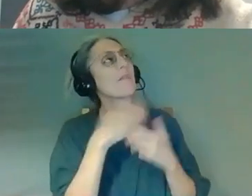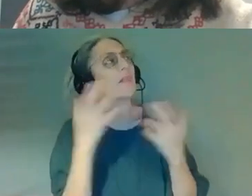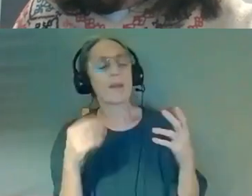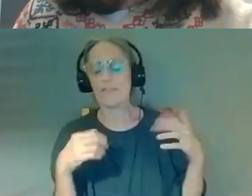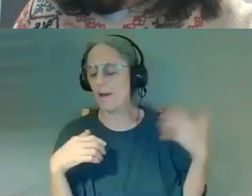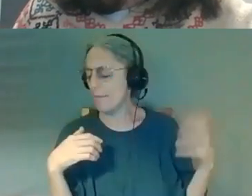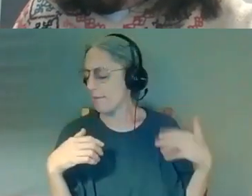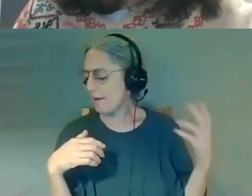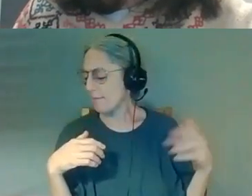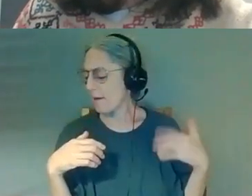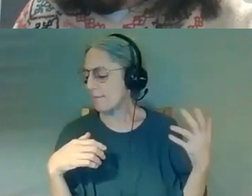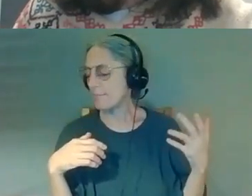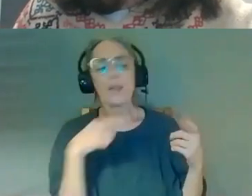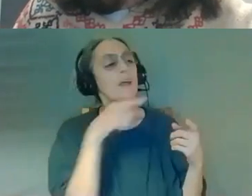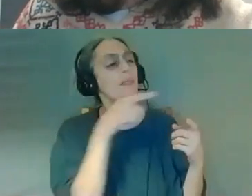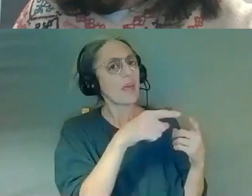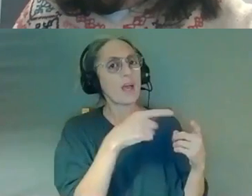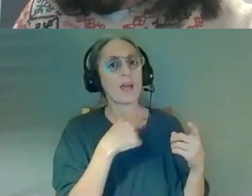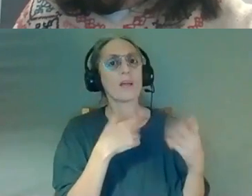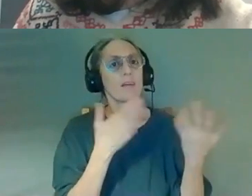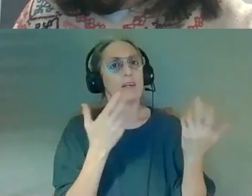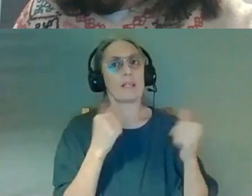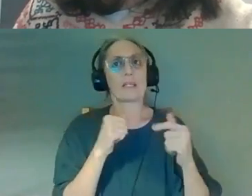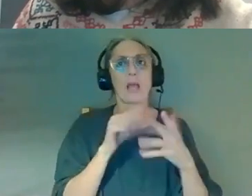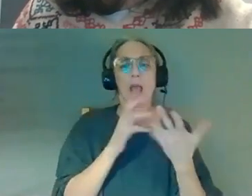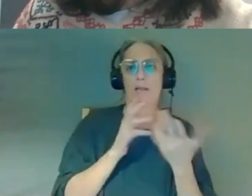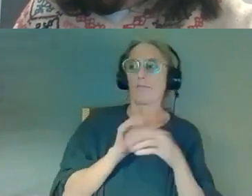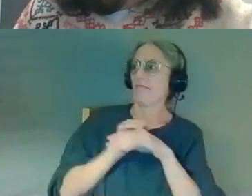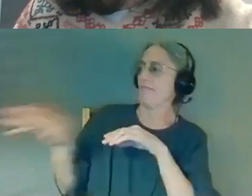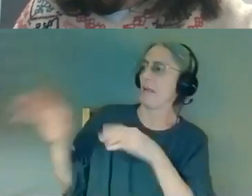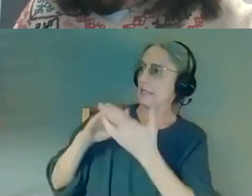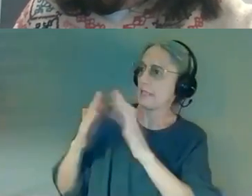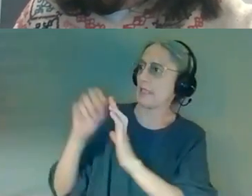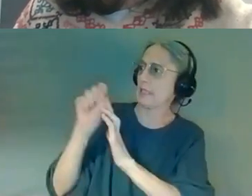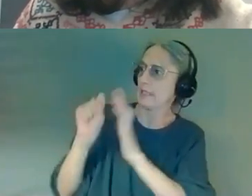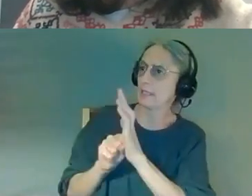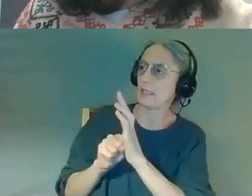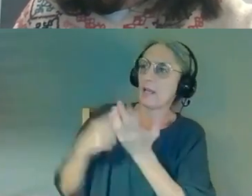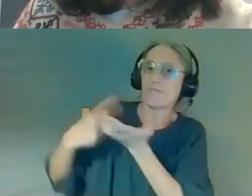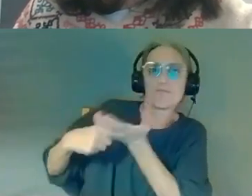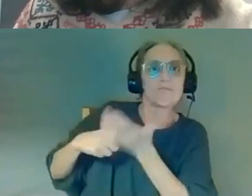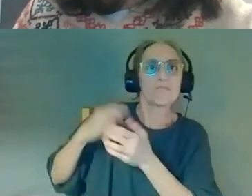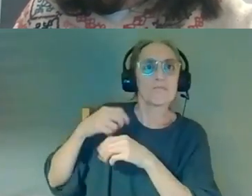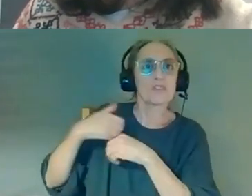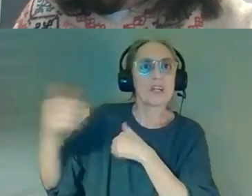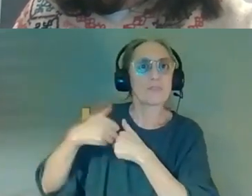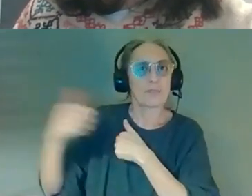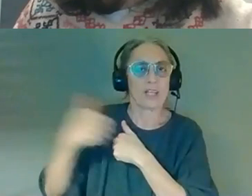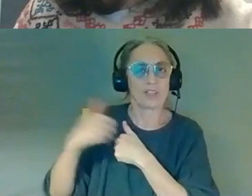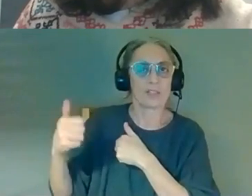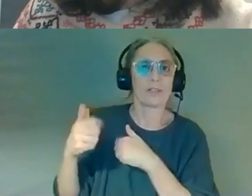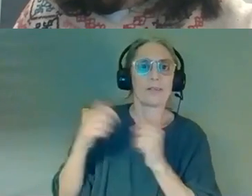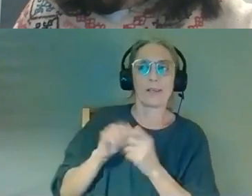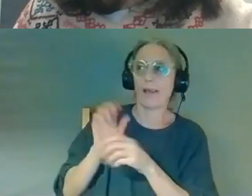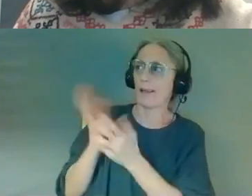they have great influence over the city and the State Department of Transportation as it relates to those kinds of issues. Have